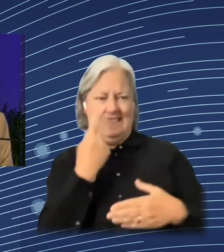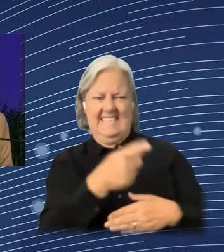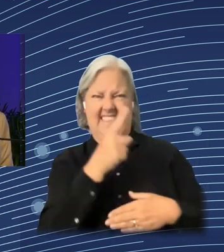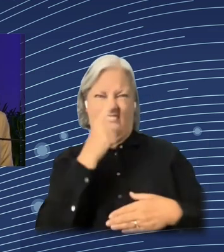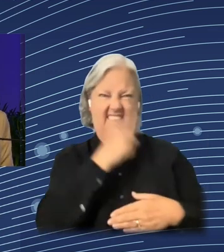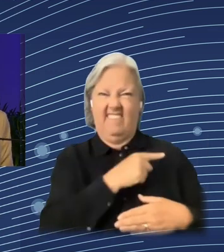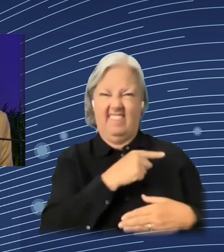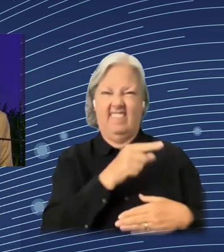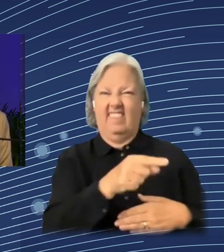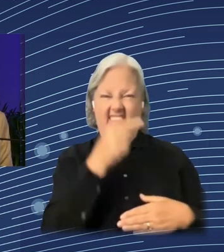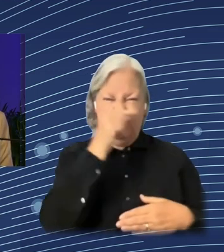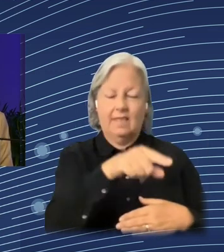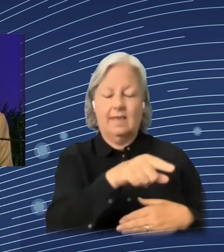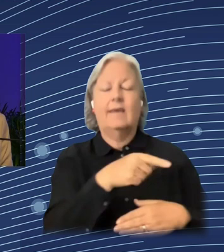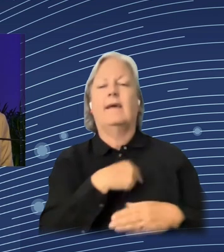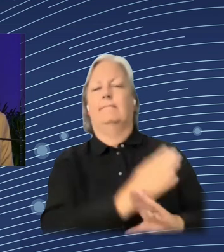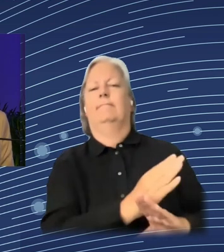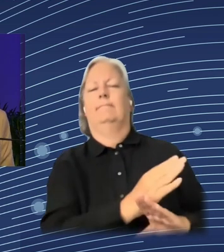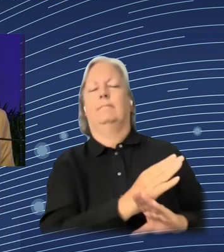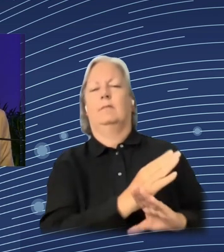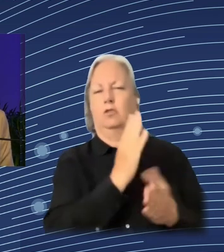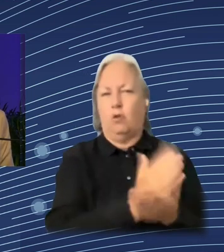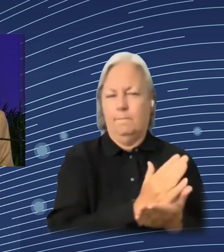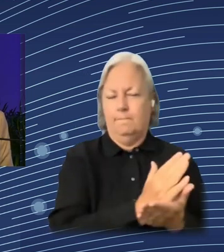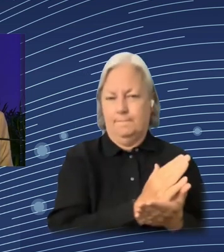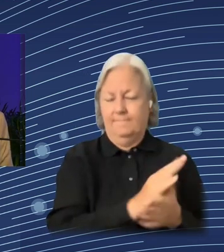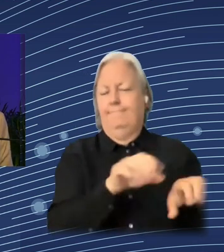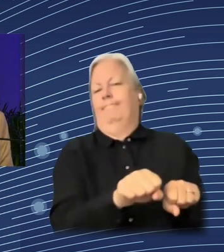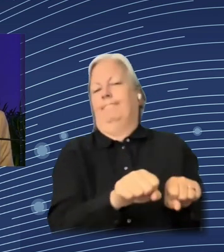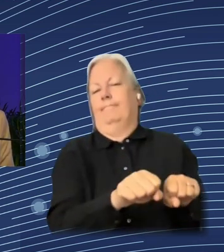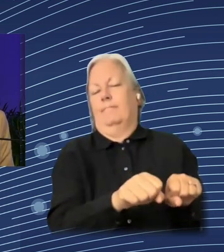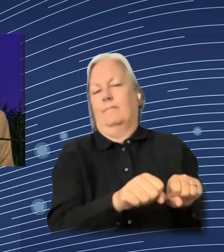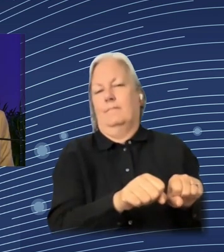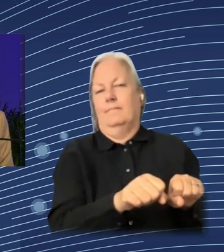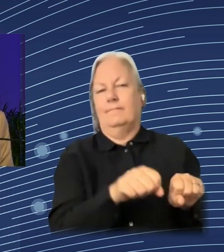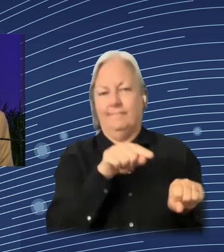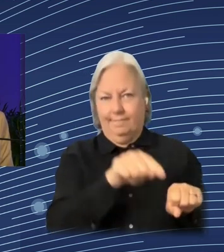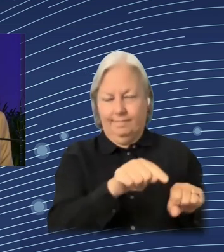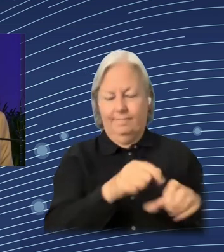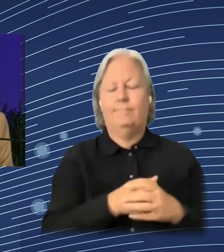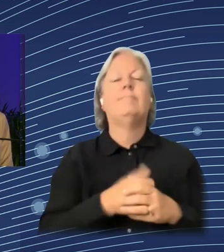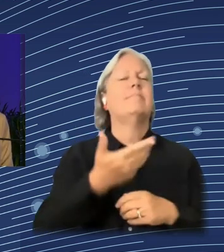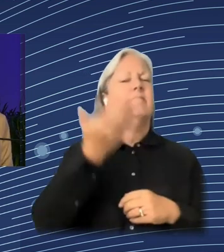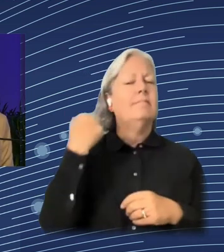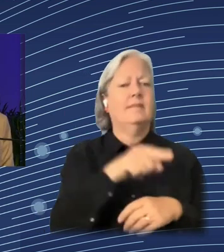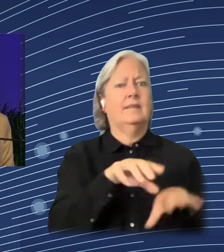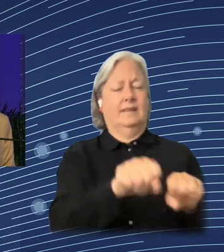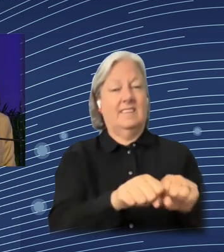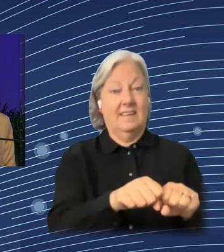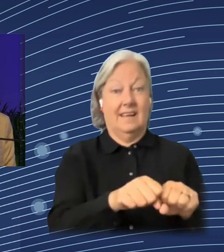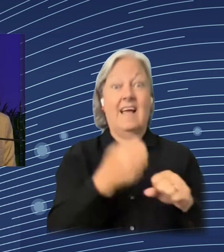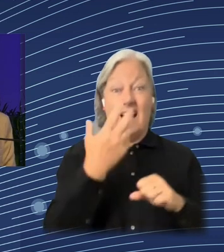first 5 years of activity, the frozen system helped detecting more or less 70,000 fake